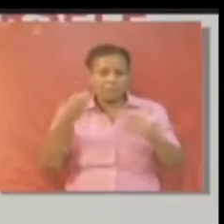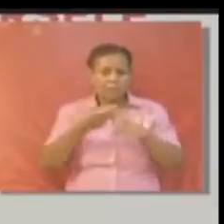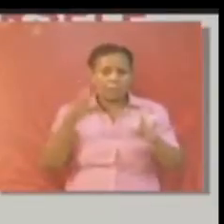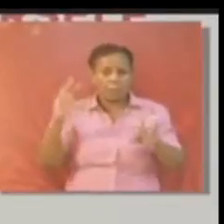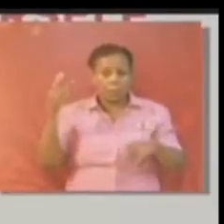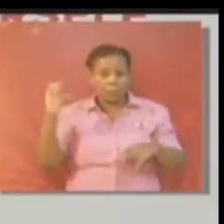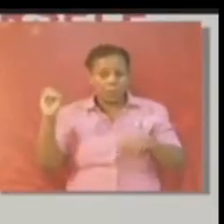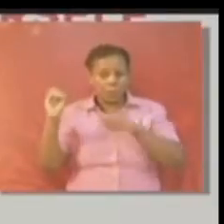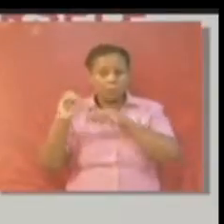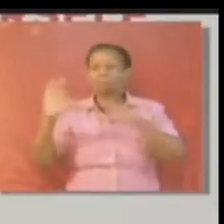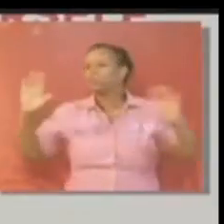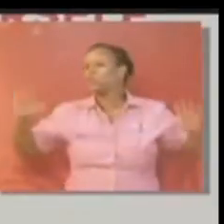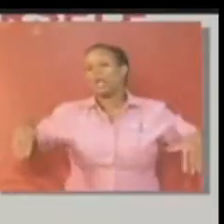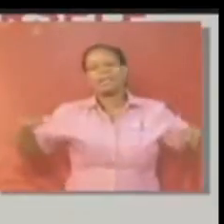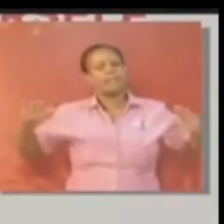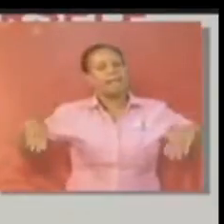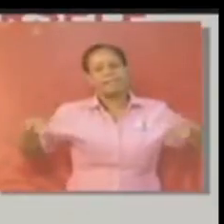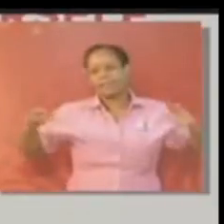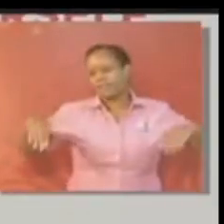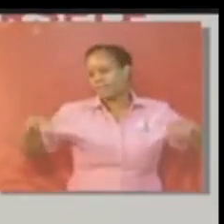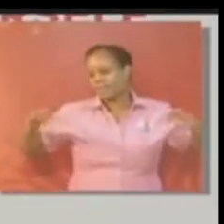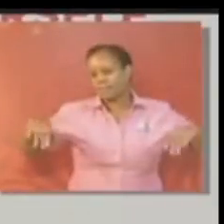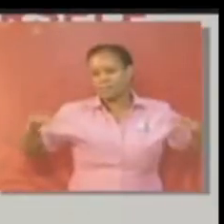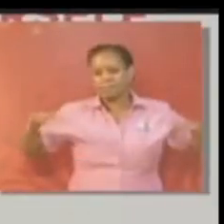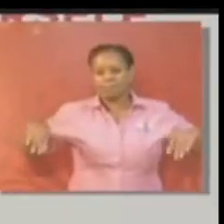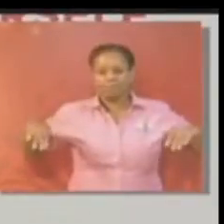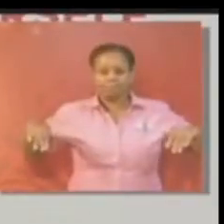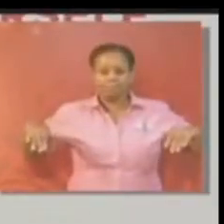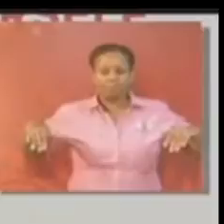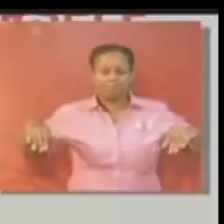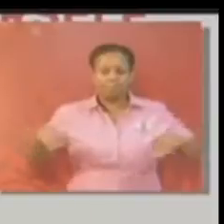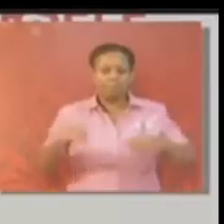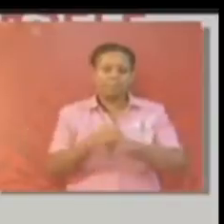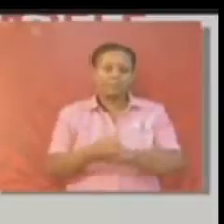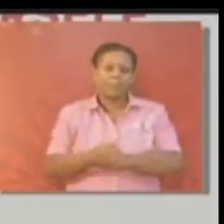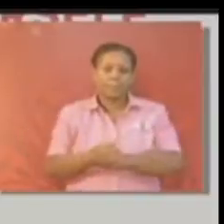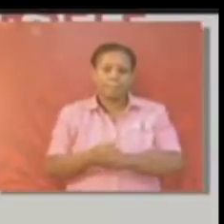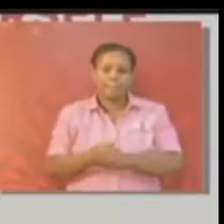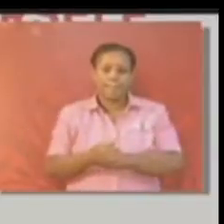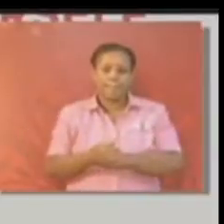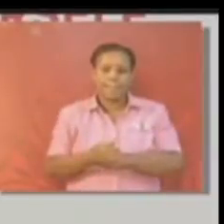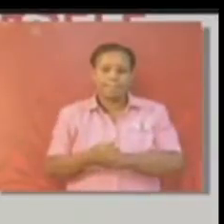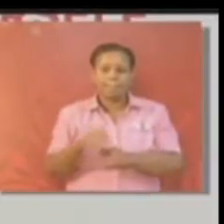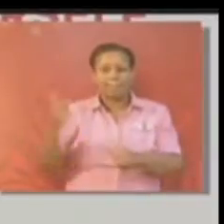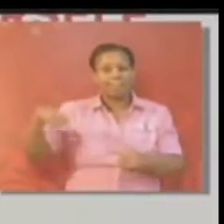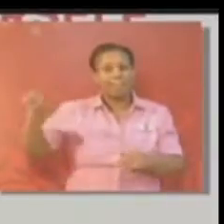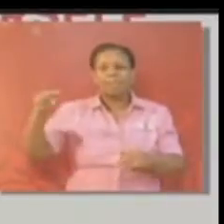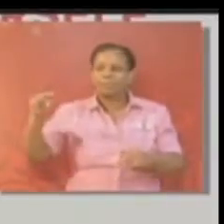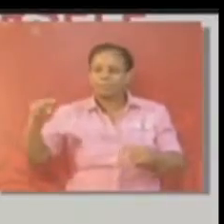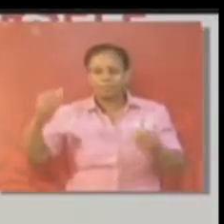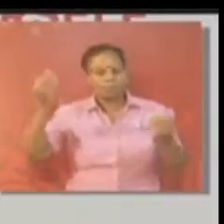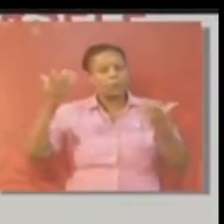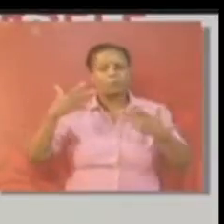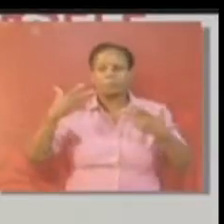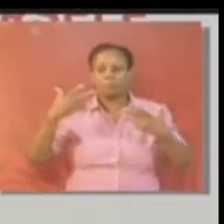WHO or PAHO that any vaccine has been approved under the COVAX facility.